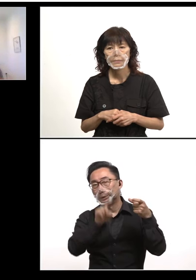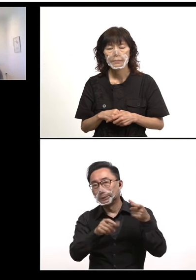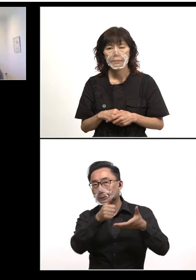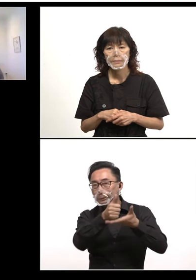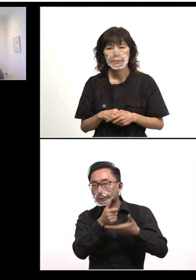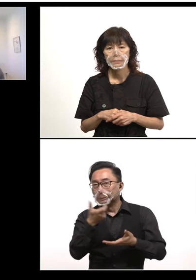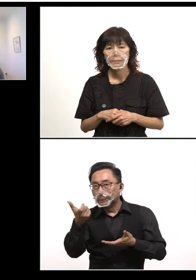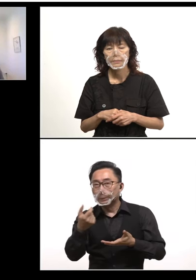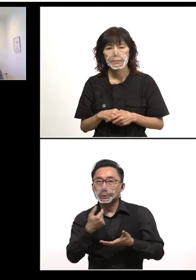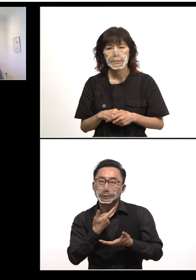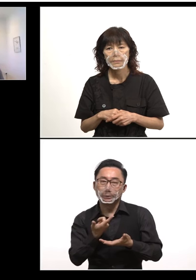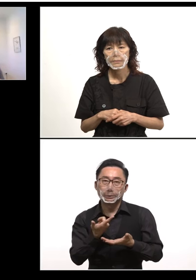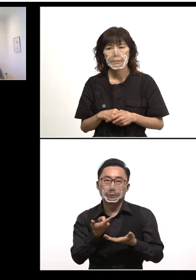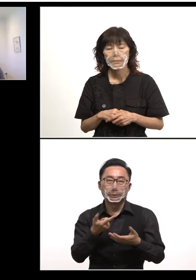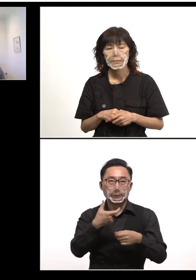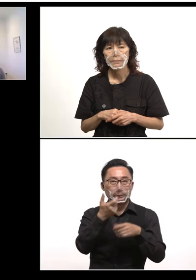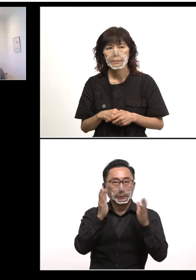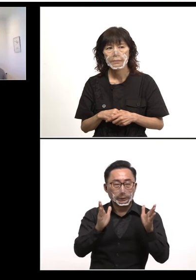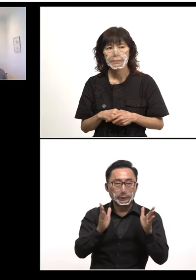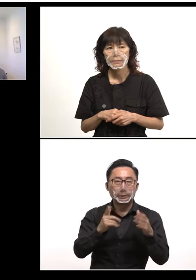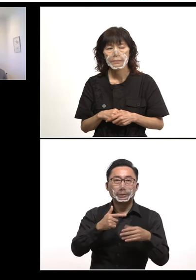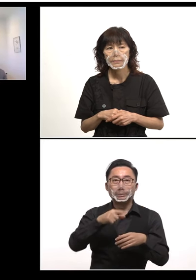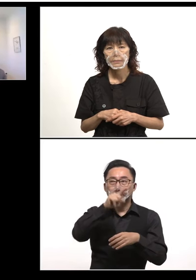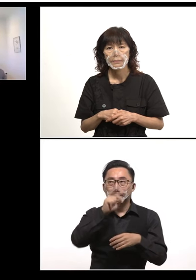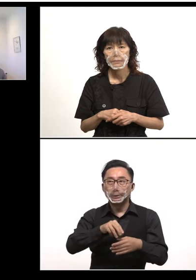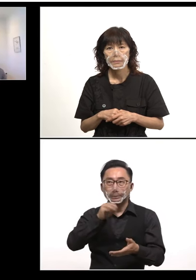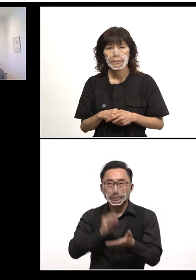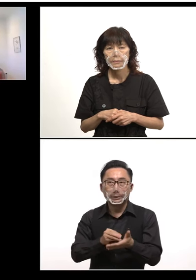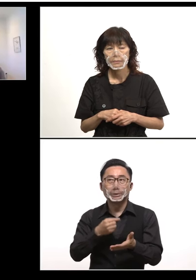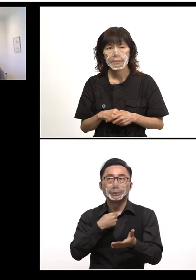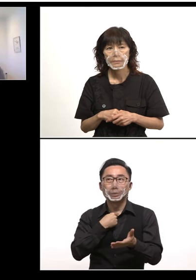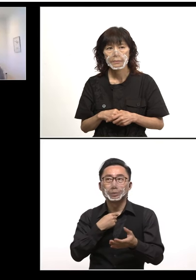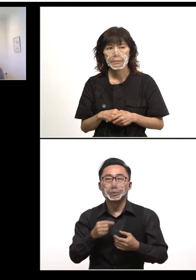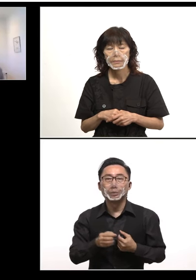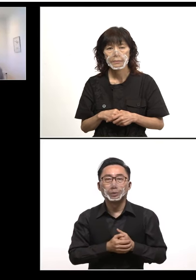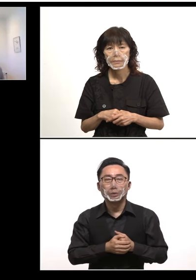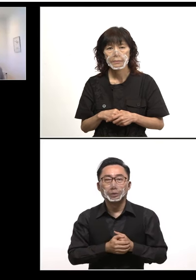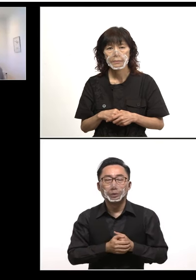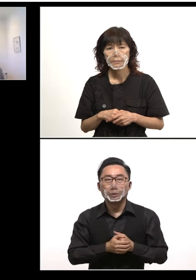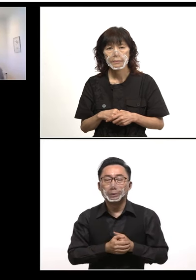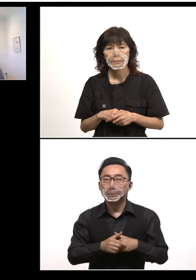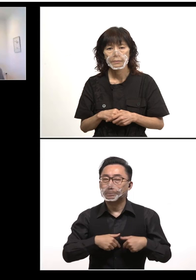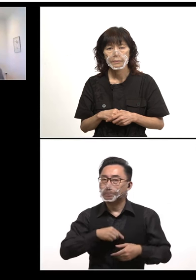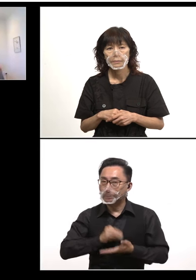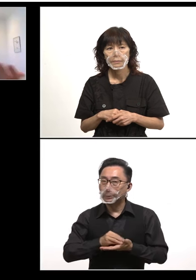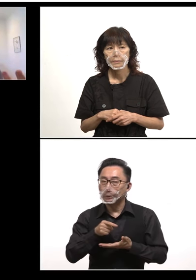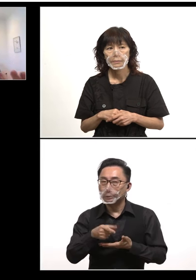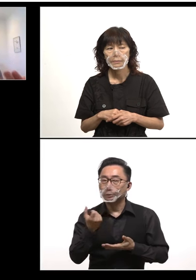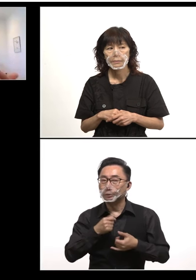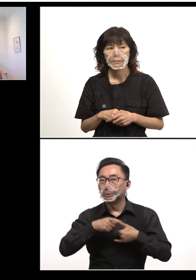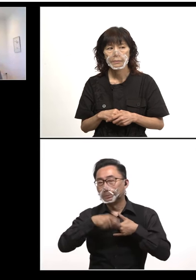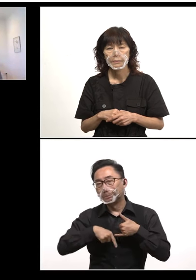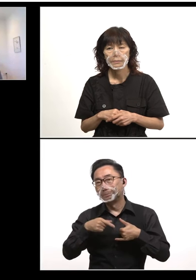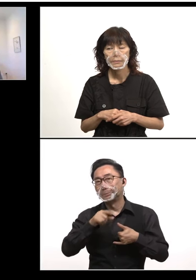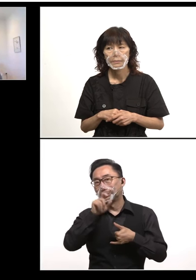the, what I alluded to in my talk, the kind of personal aspect, which is because of, at least in the